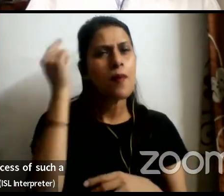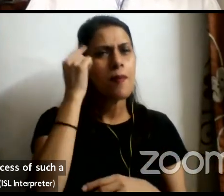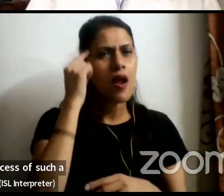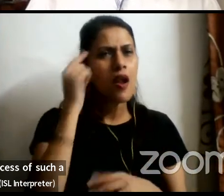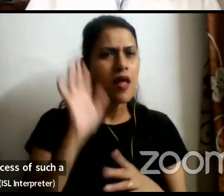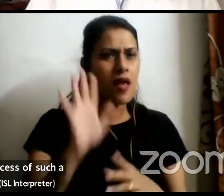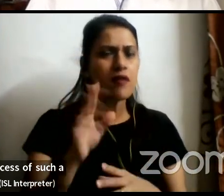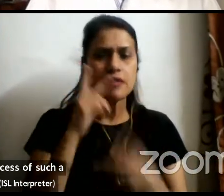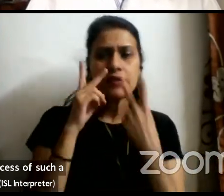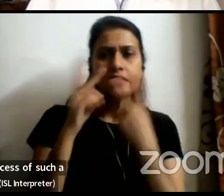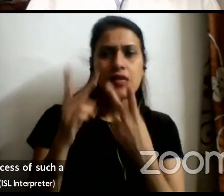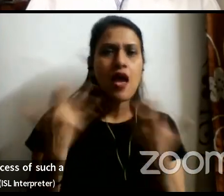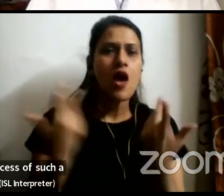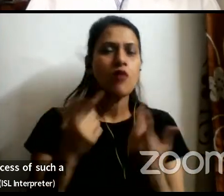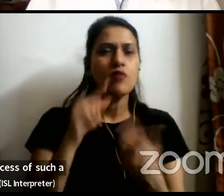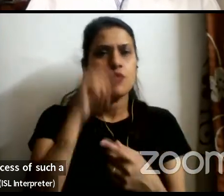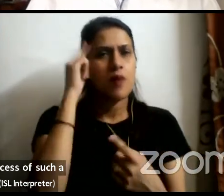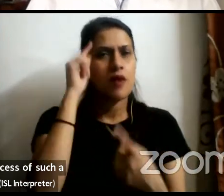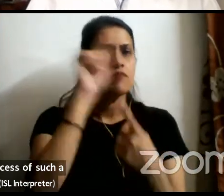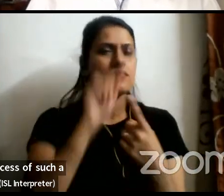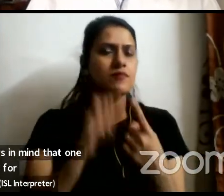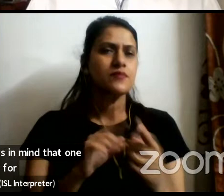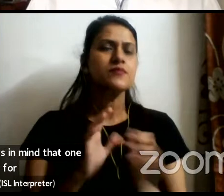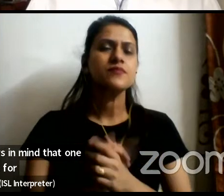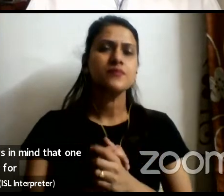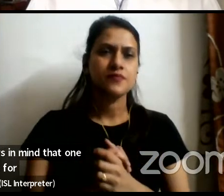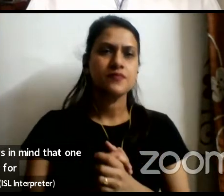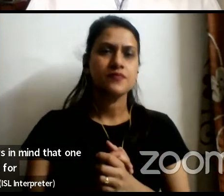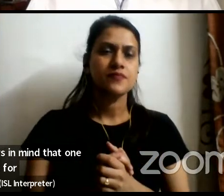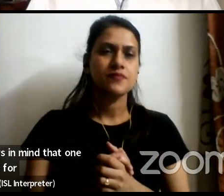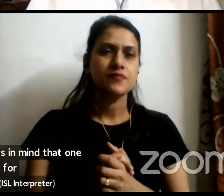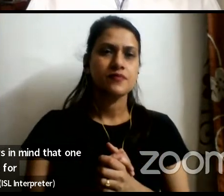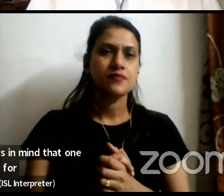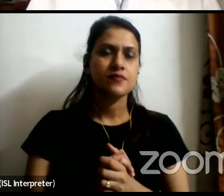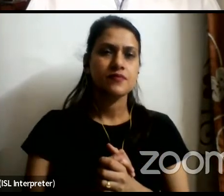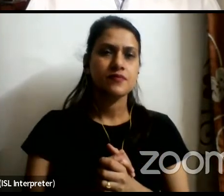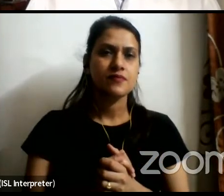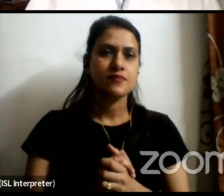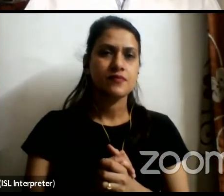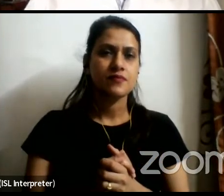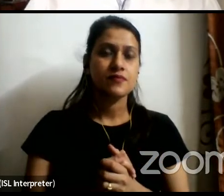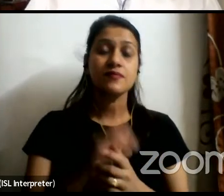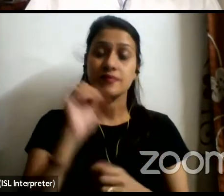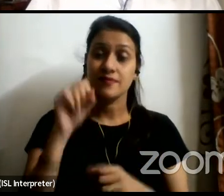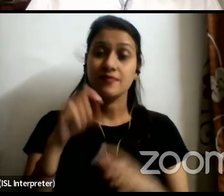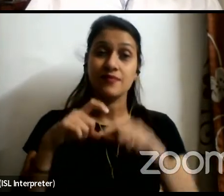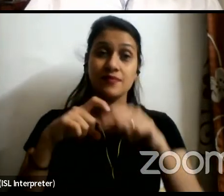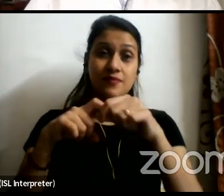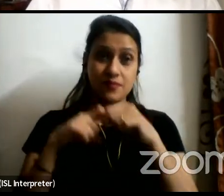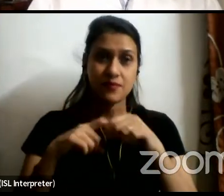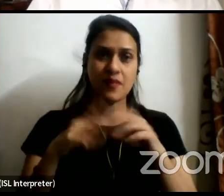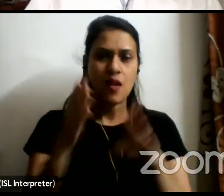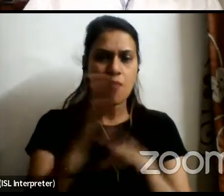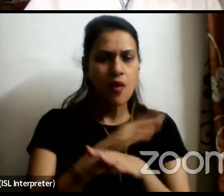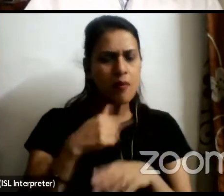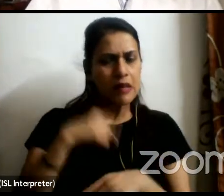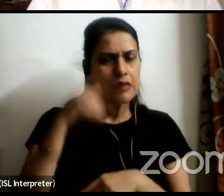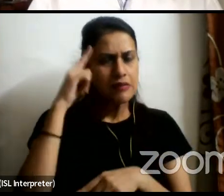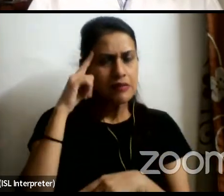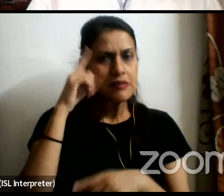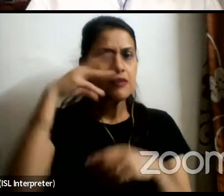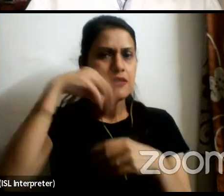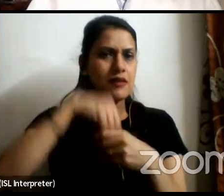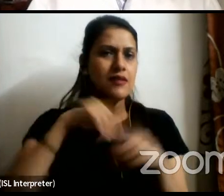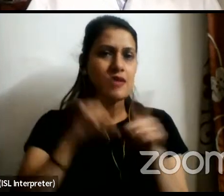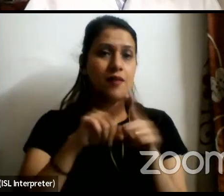typically look out for? Yes, absolutely. I think this was a question that preoccupied me extensively. And